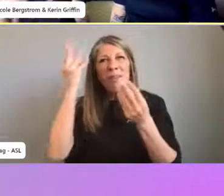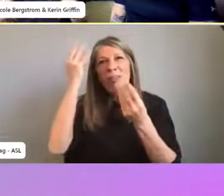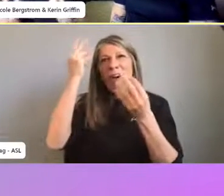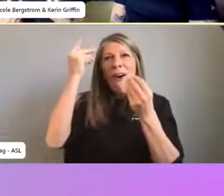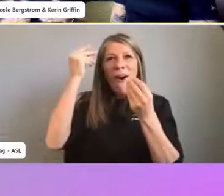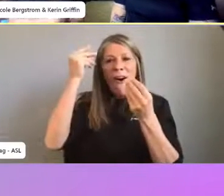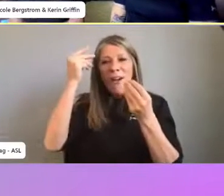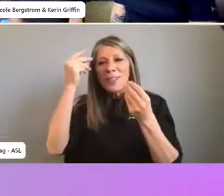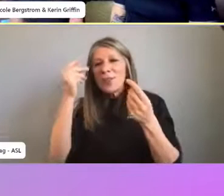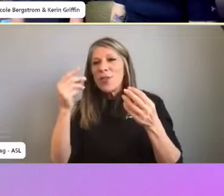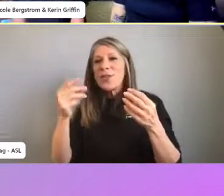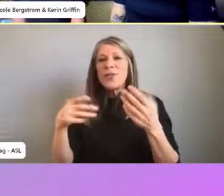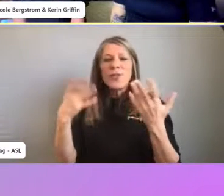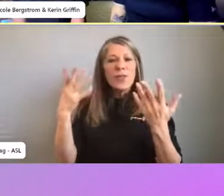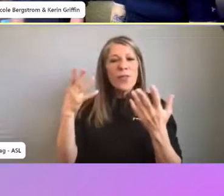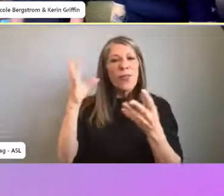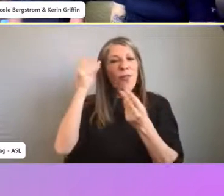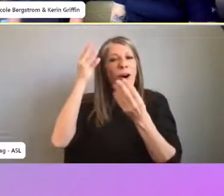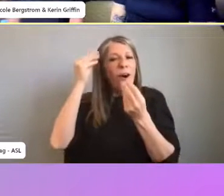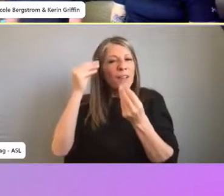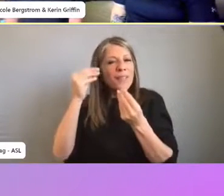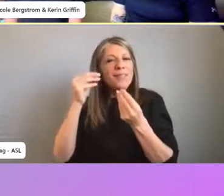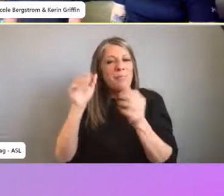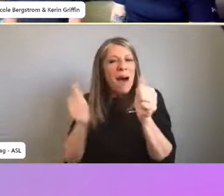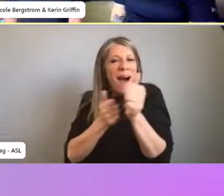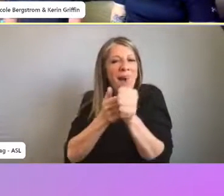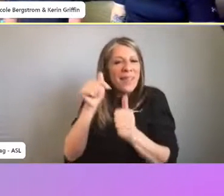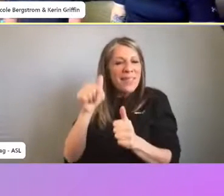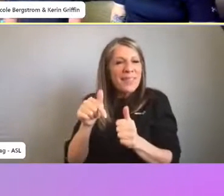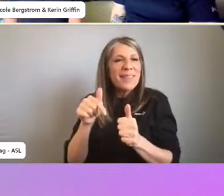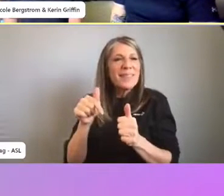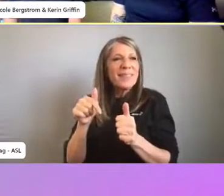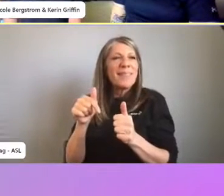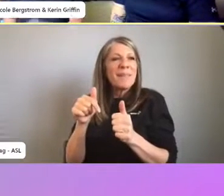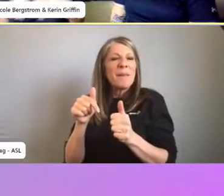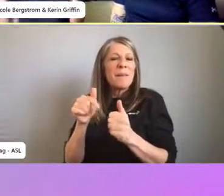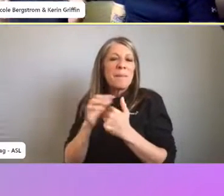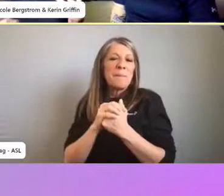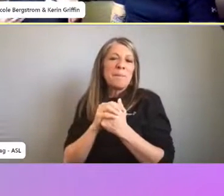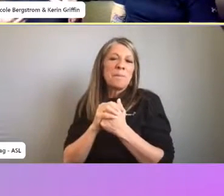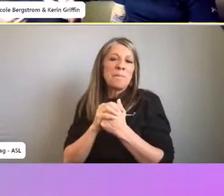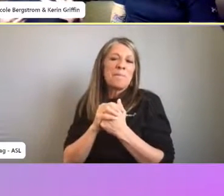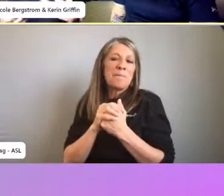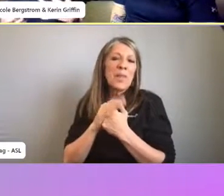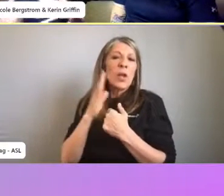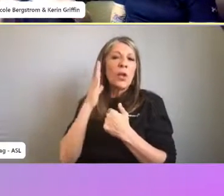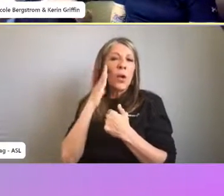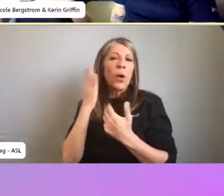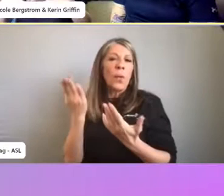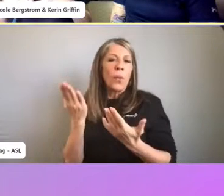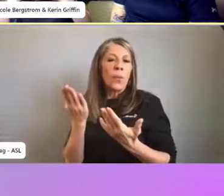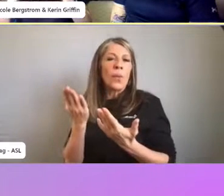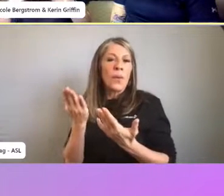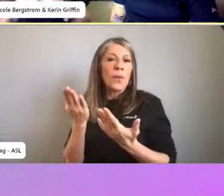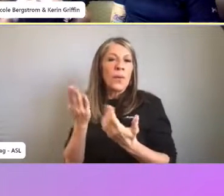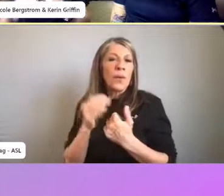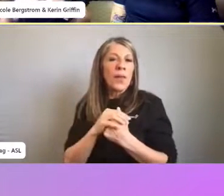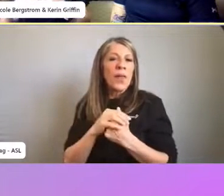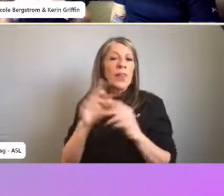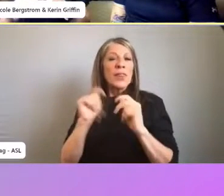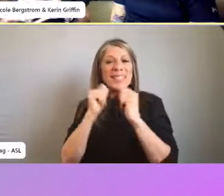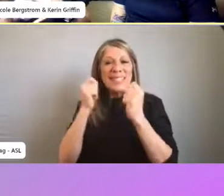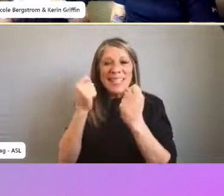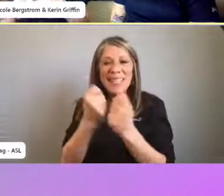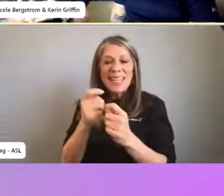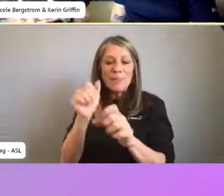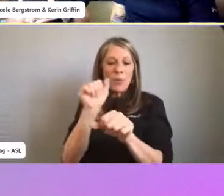the choiceful thought that goes behind this. And so there's, again, just in and of itself, the teams